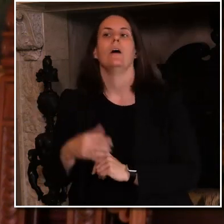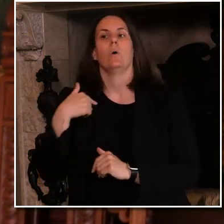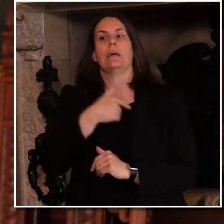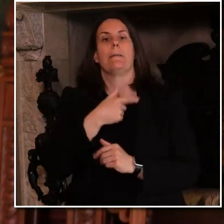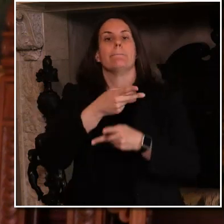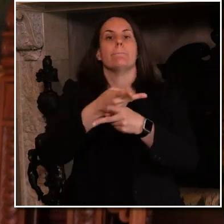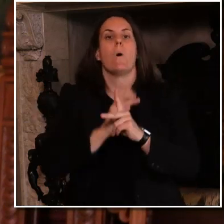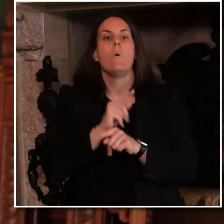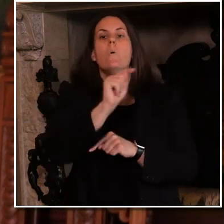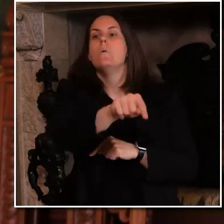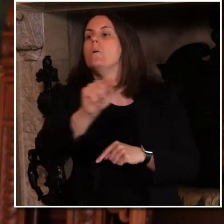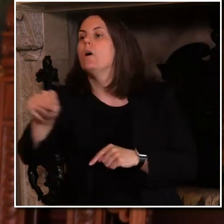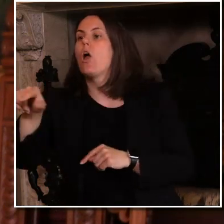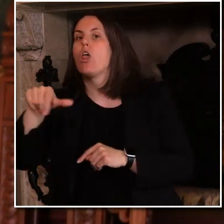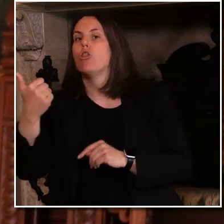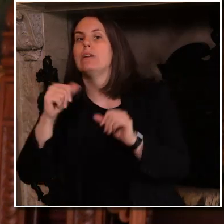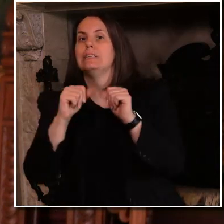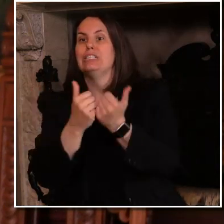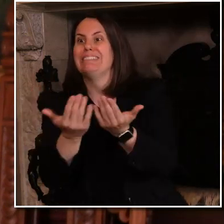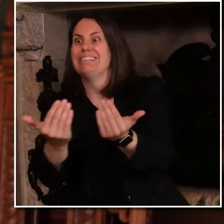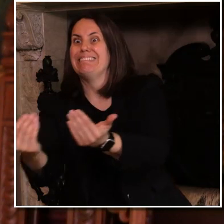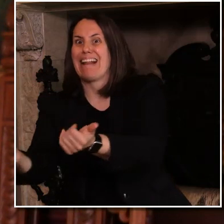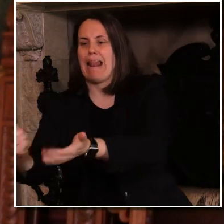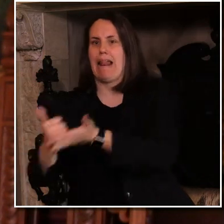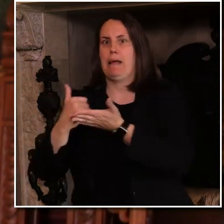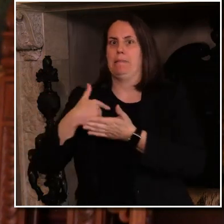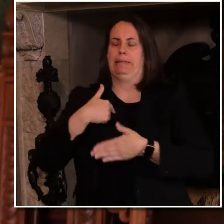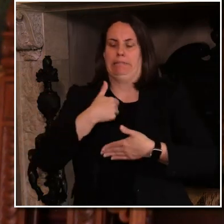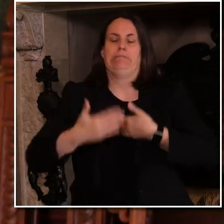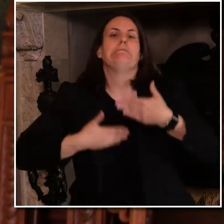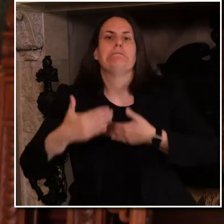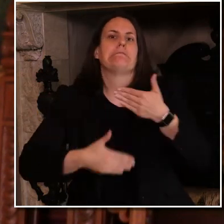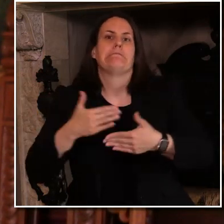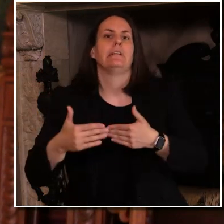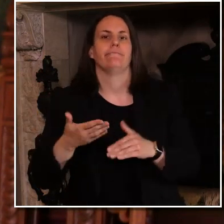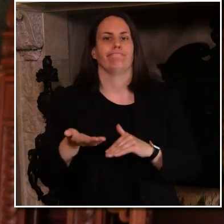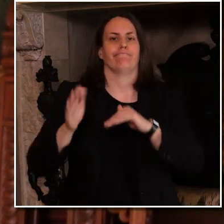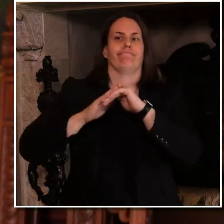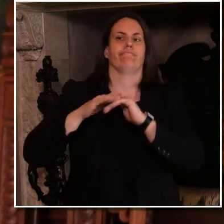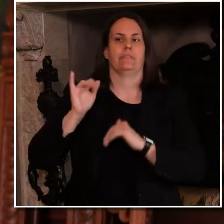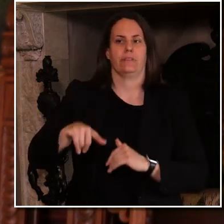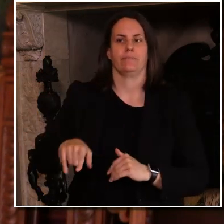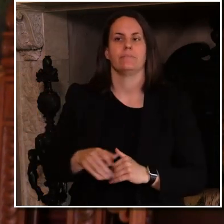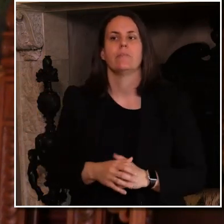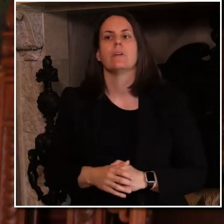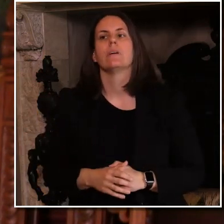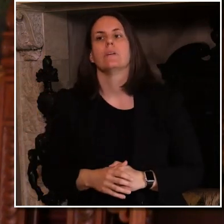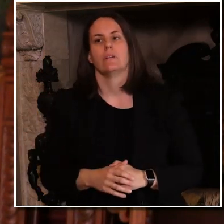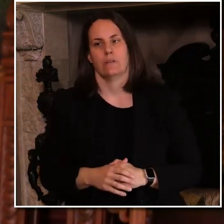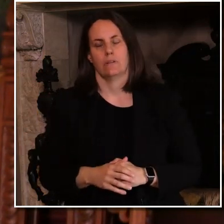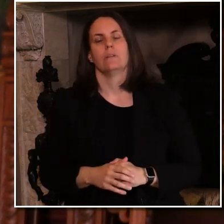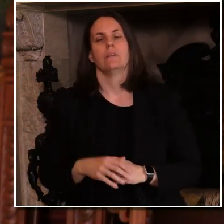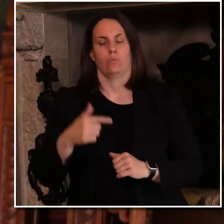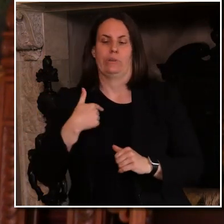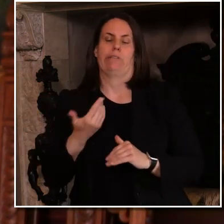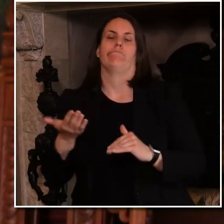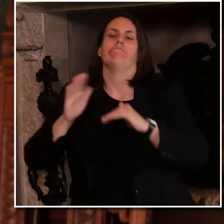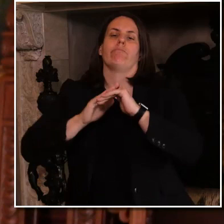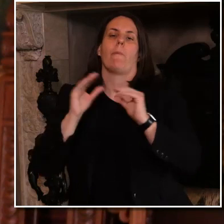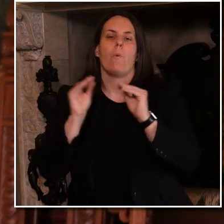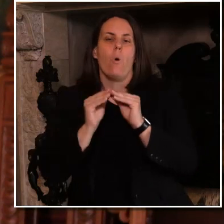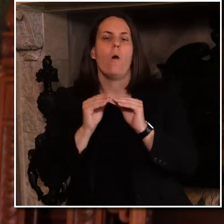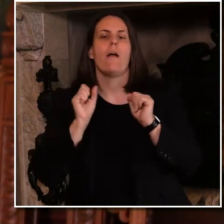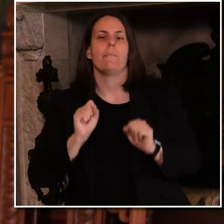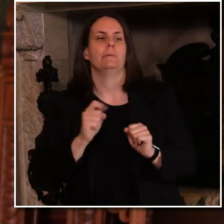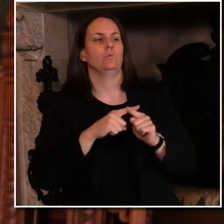technology upgrade to be able to handle a significantly larger number of callers, and that helped a lot in terms of making sure that people weren't being dropped and that